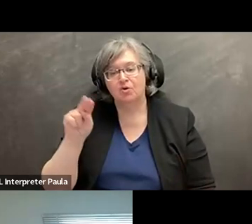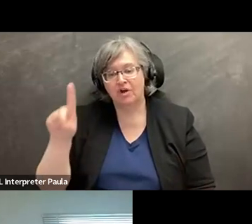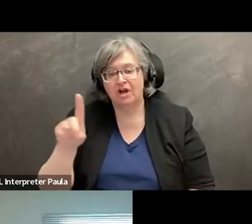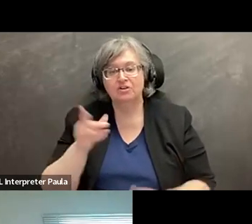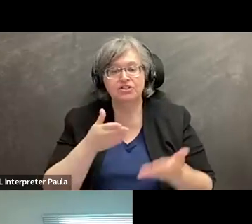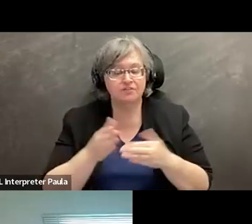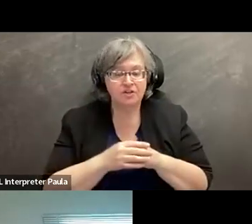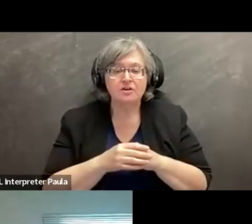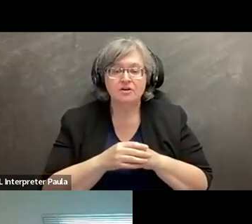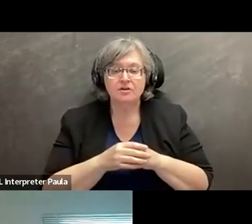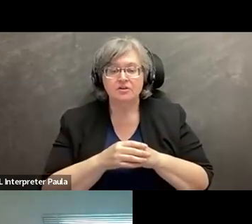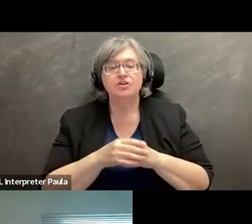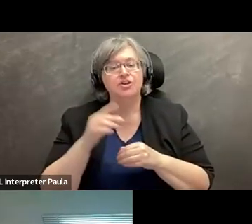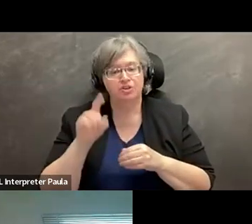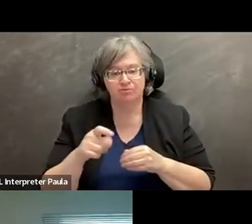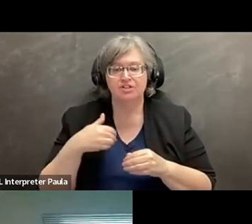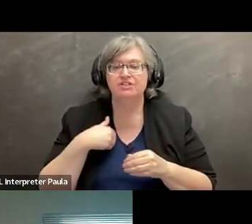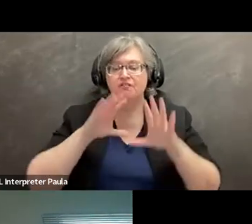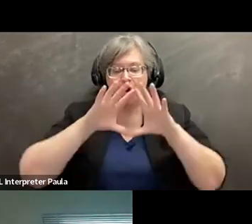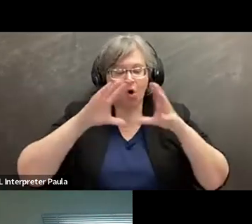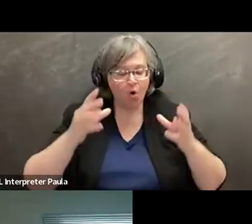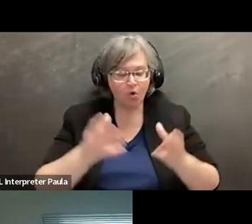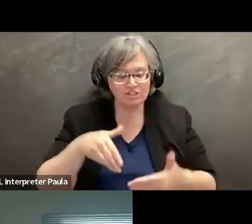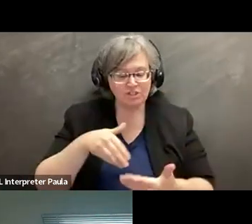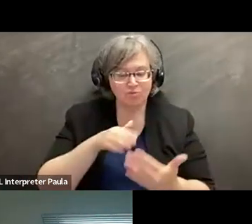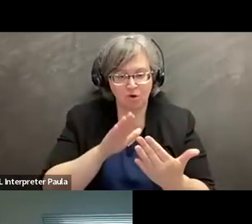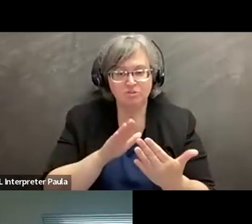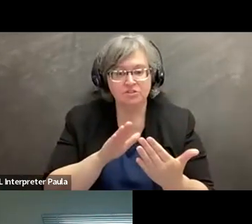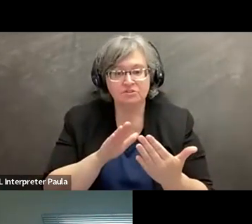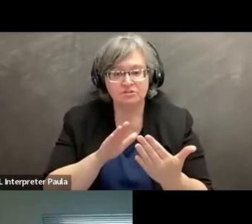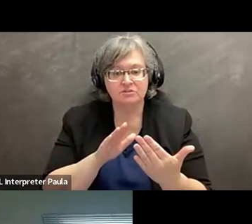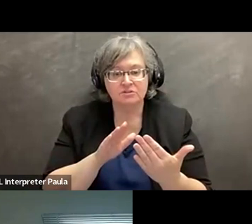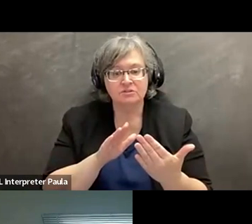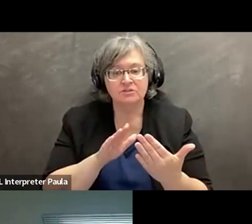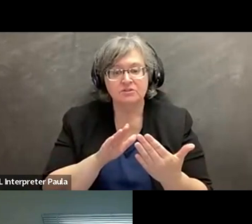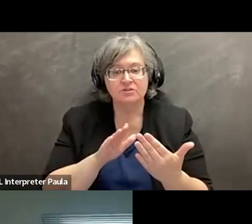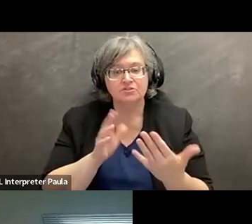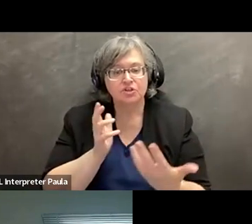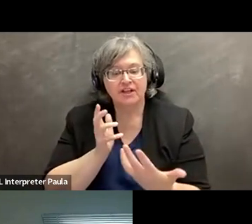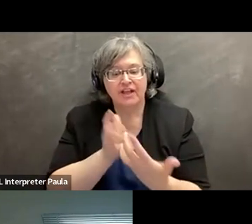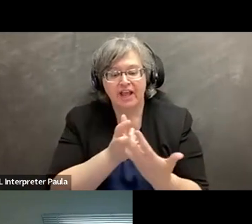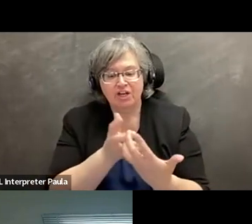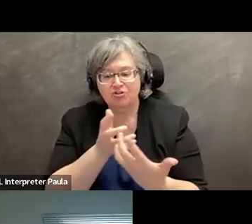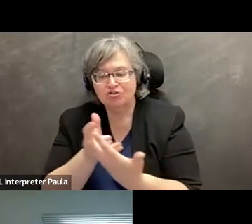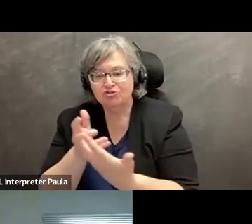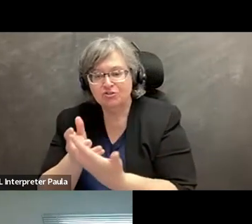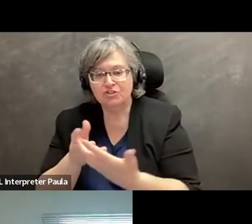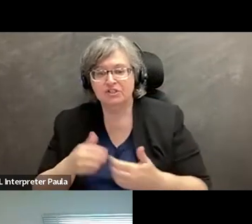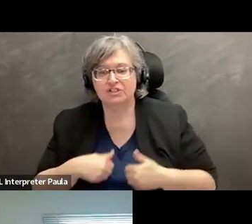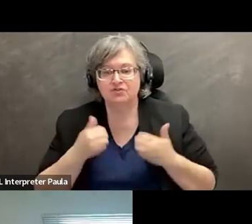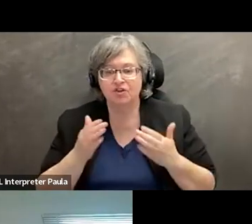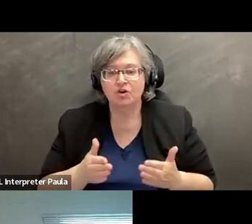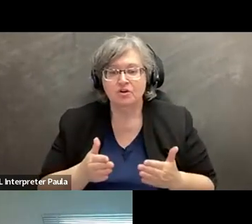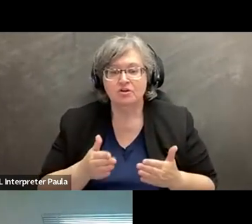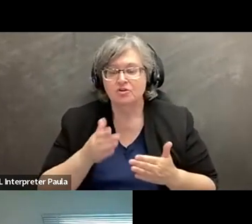unique communities without having a holistic approach in catering to a survivor who walks through